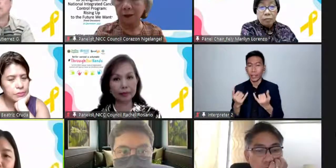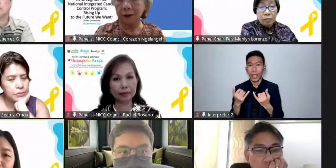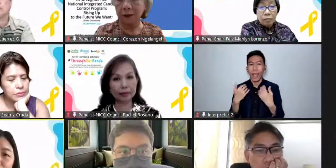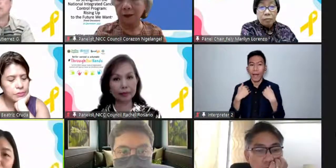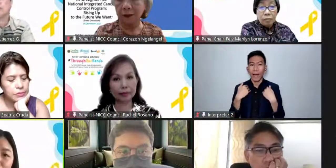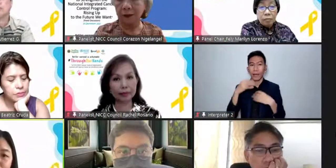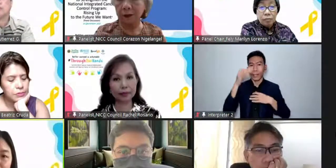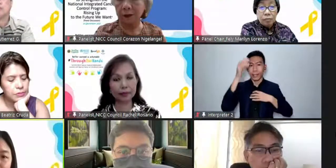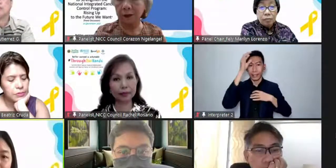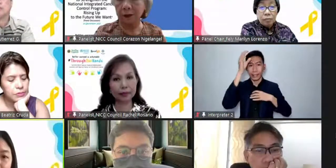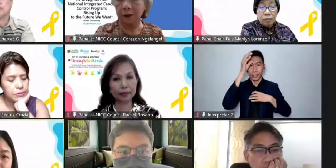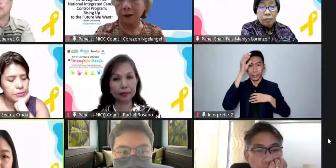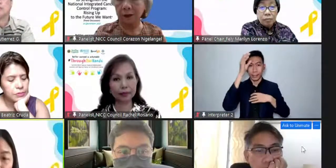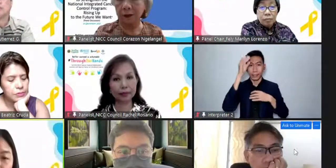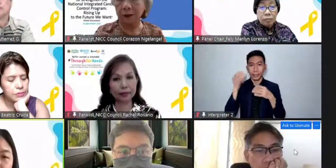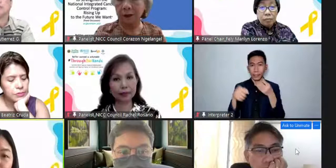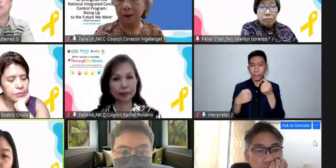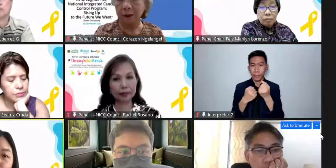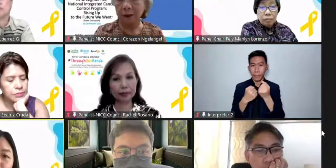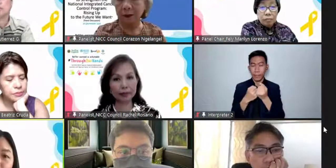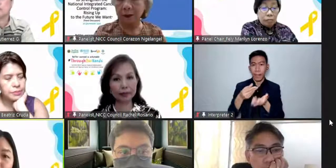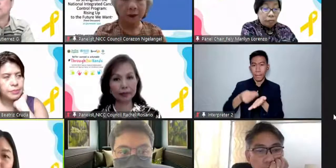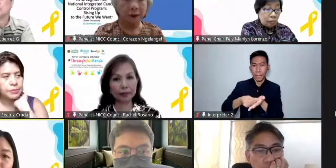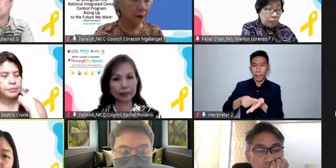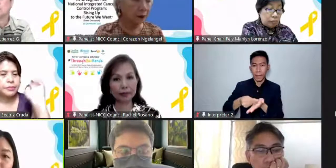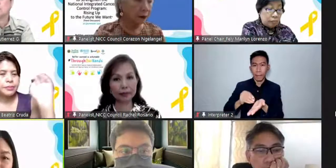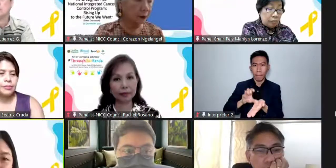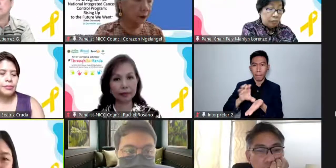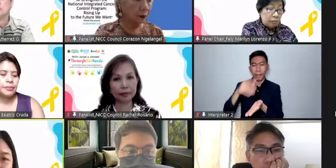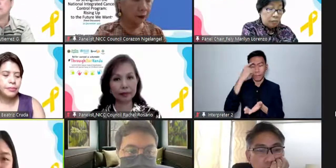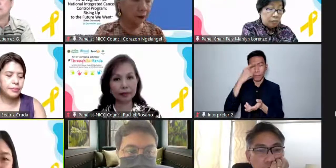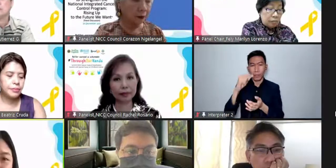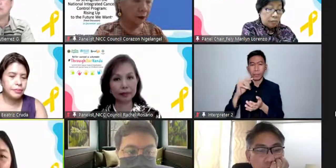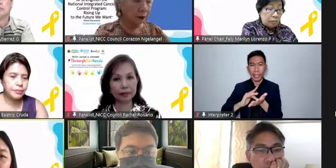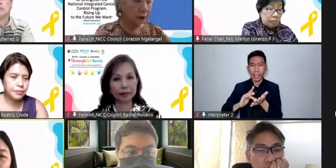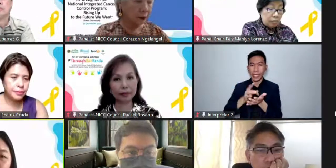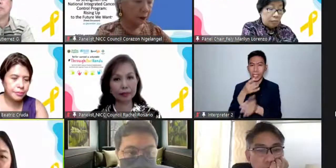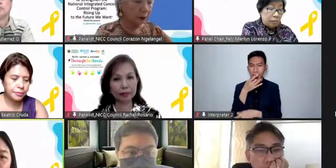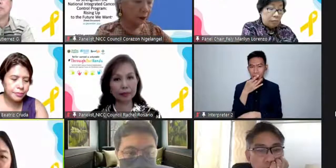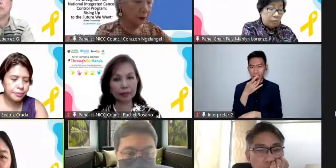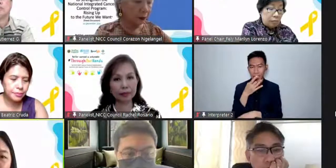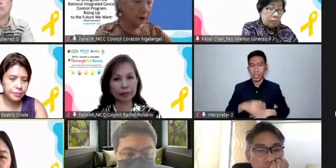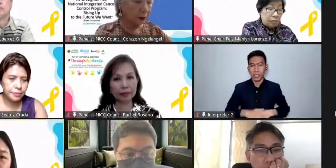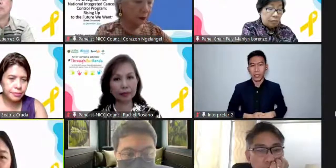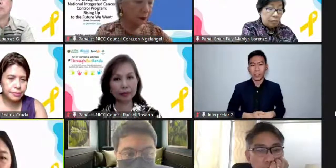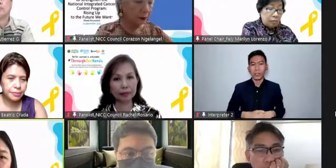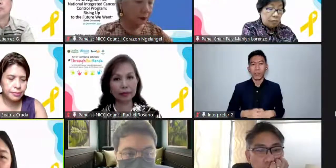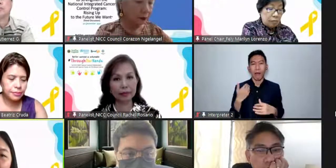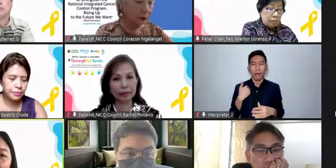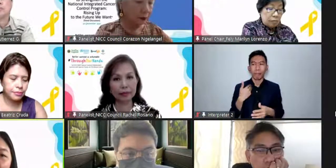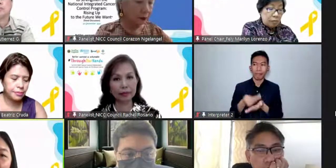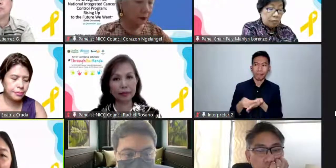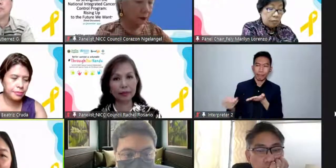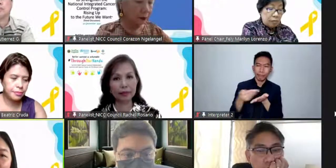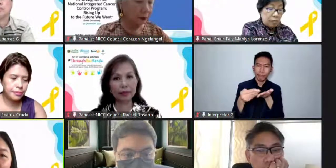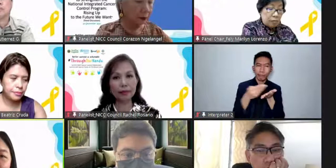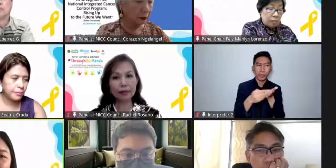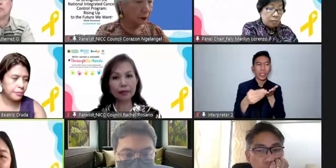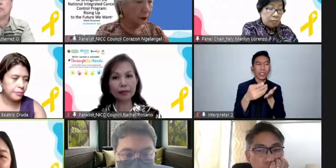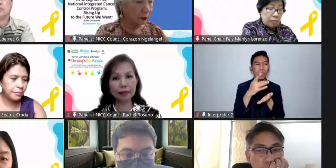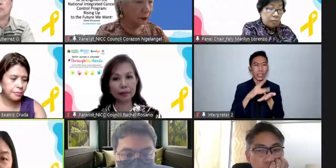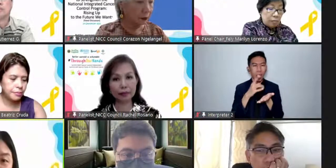cancer assistance fund for medicines, di ba? So meron po tayong mga binibiling gamot. Again,